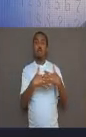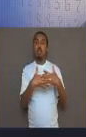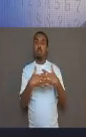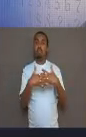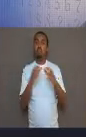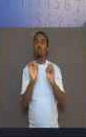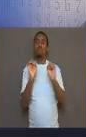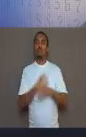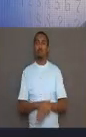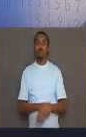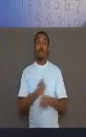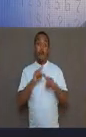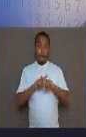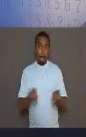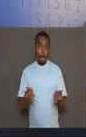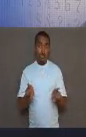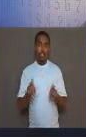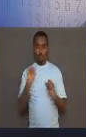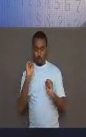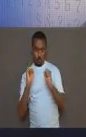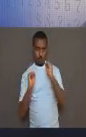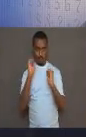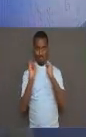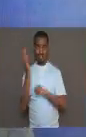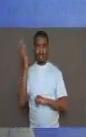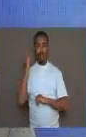Americans, rather than in competition.